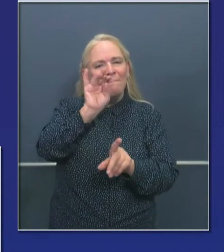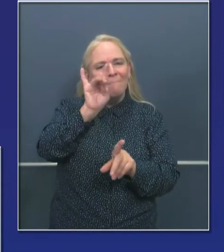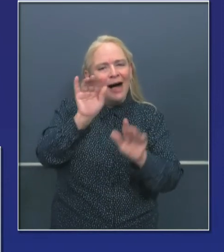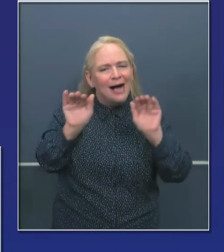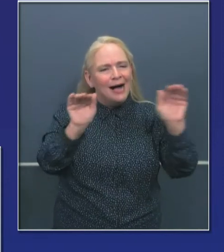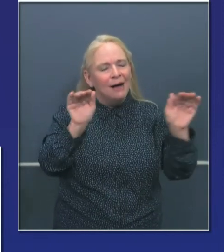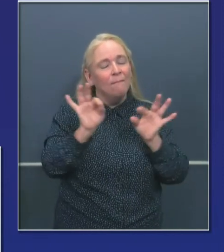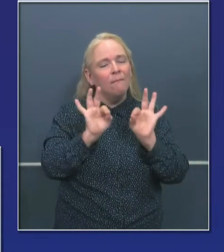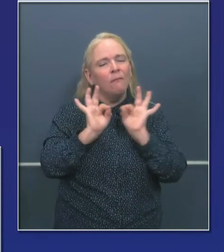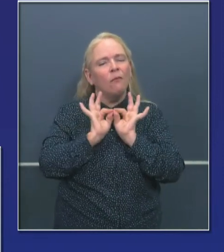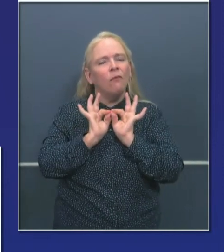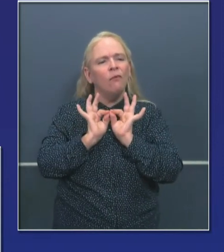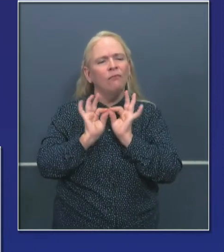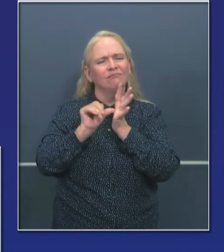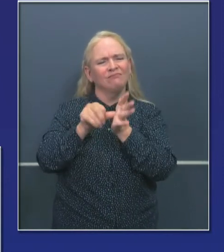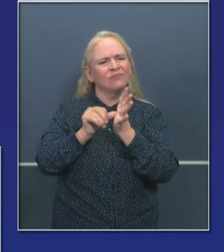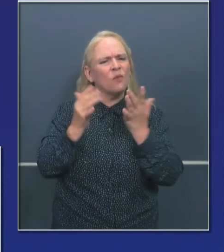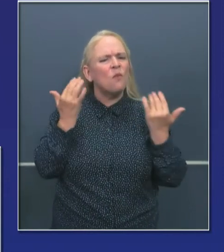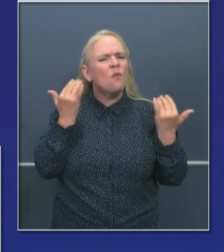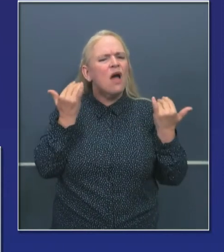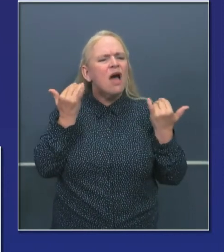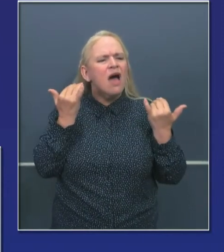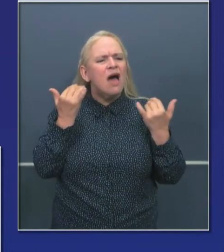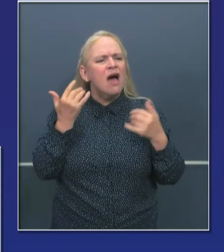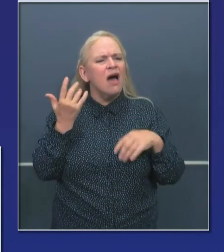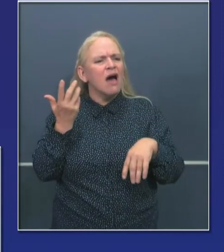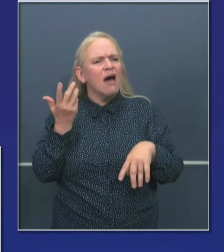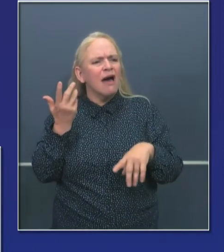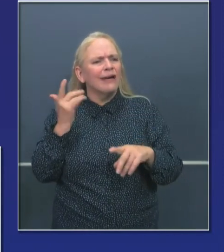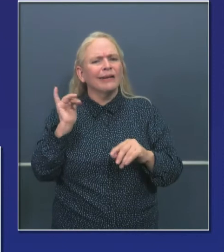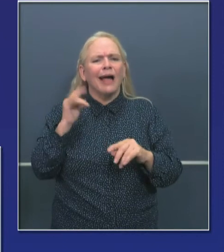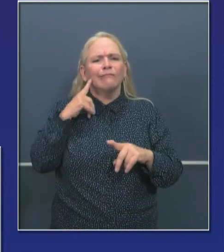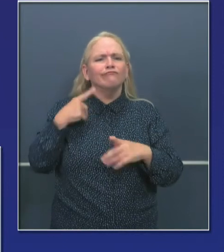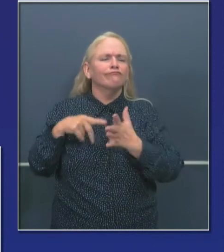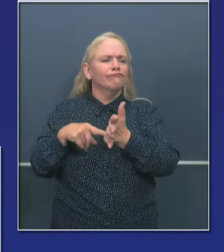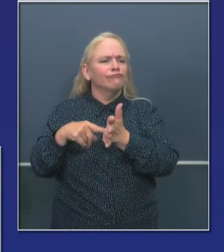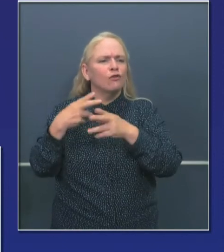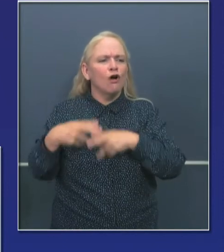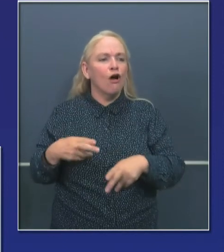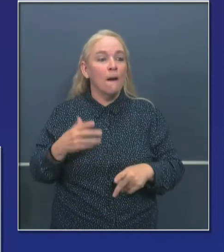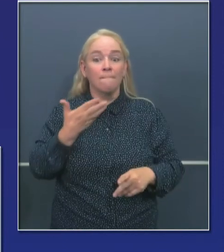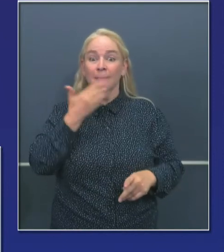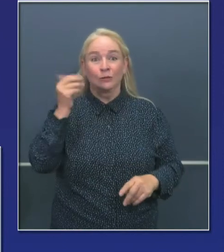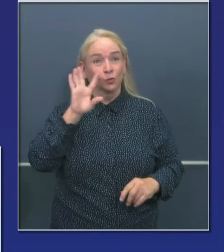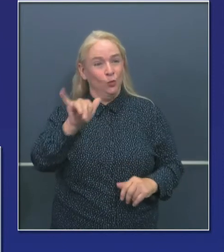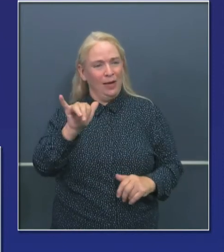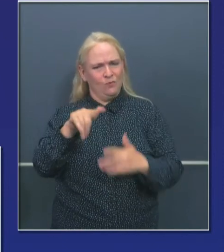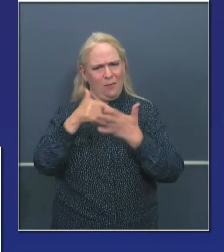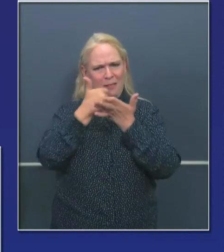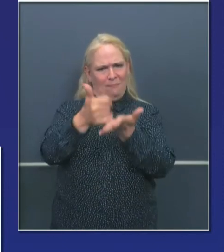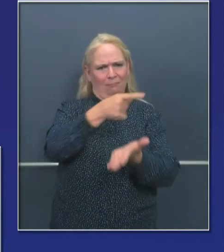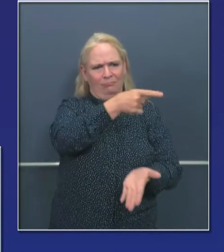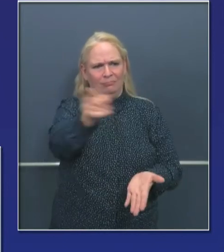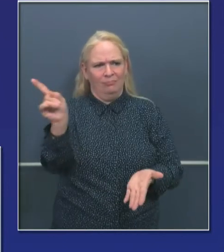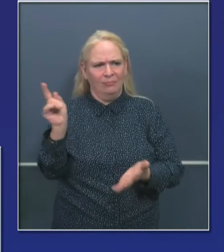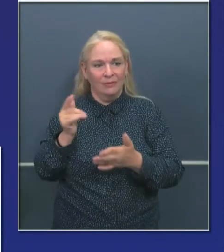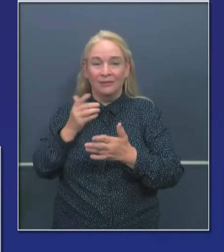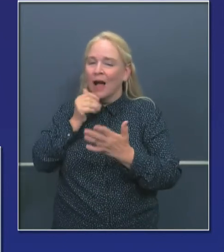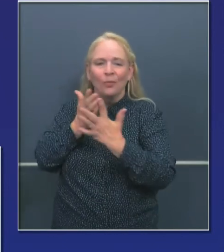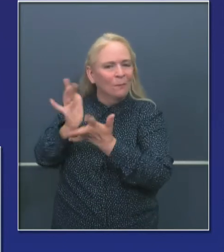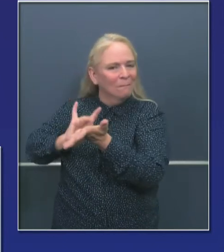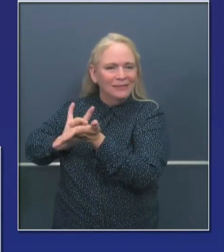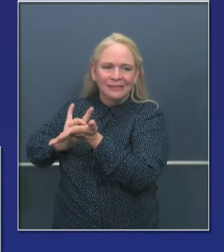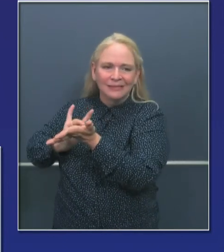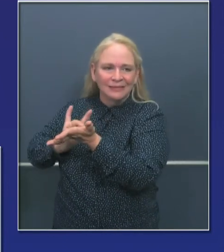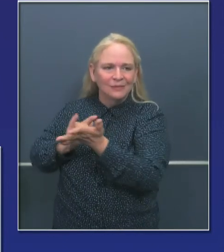significance we place on what we refer to as a non-pharmaceutical intervention that is the most impactful outside of staying